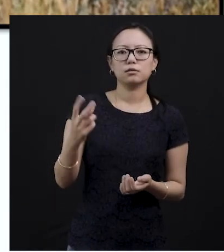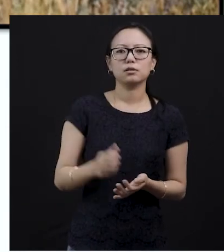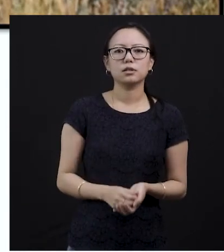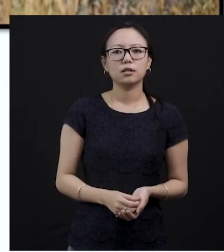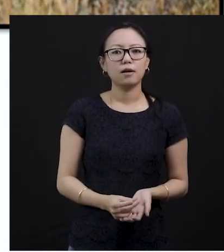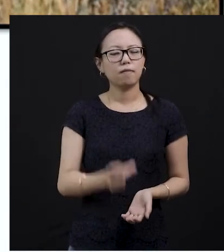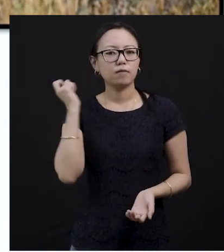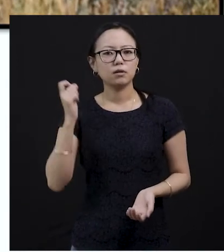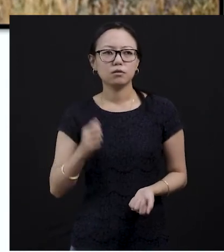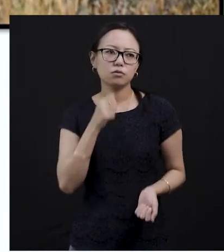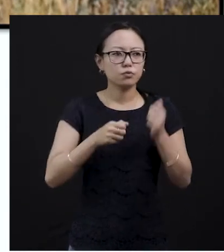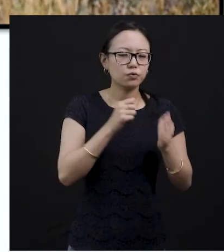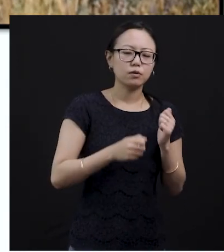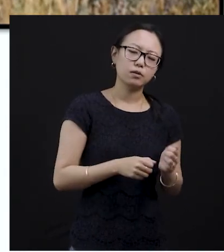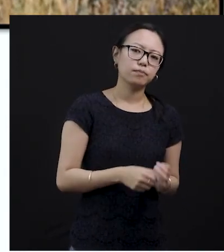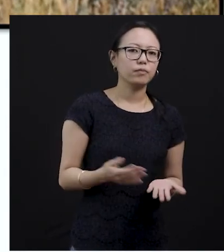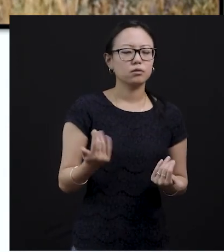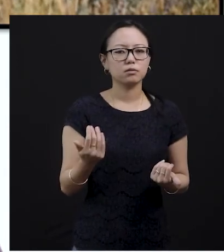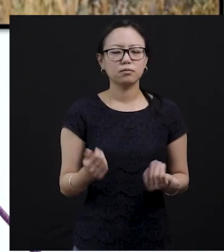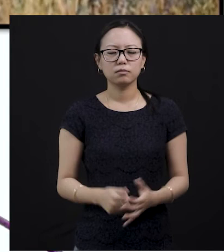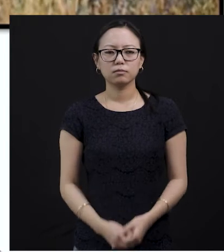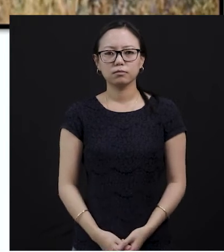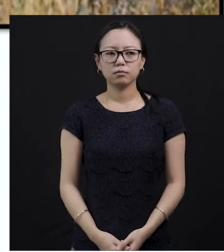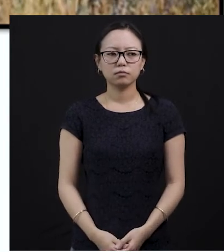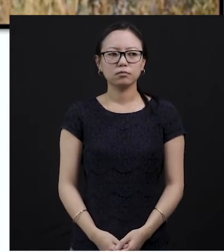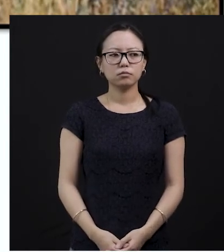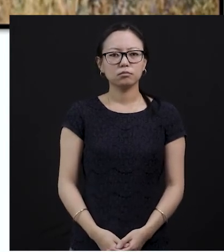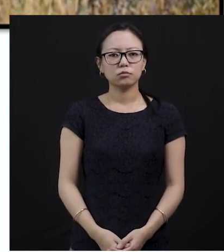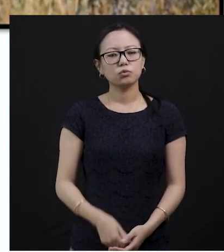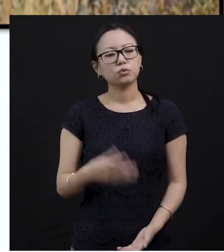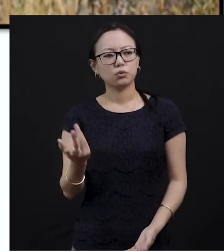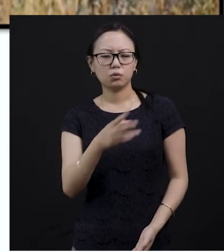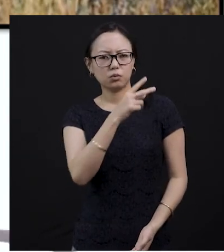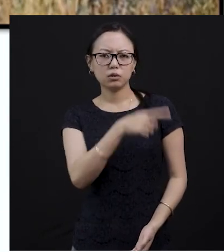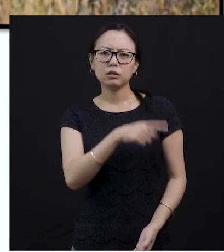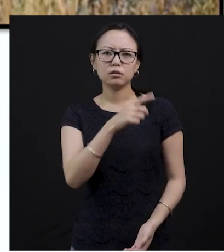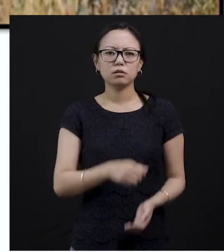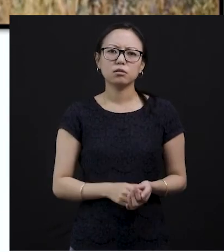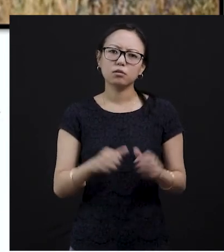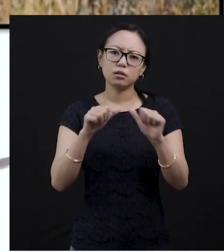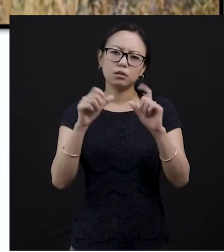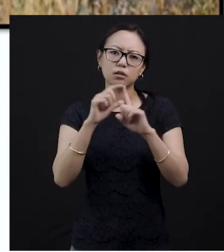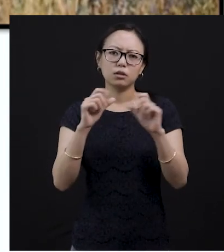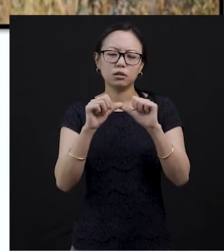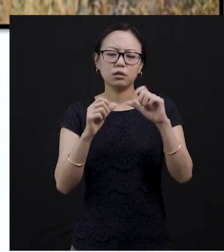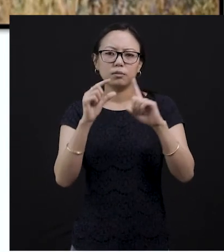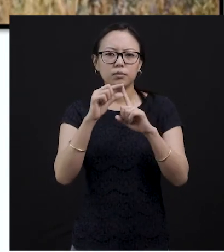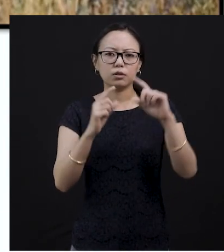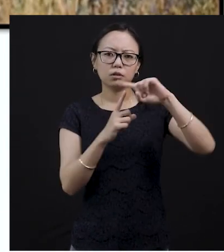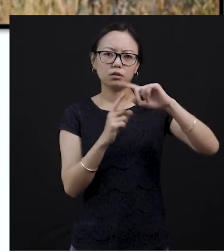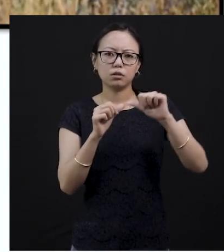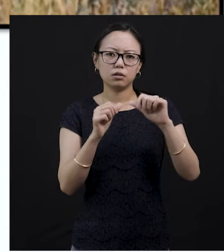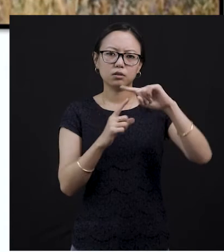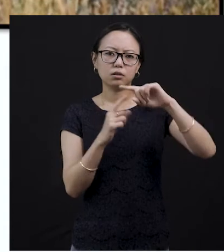from their predators. All right, so these are adaptations. These are adaptations of these kind of animals